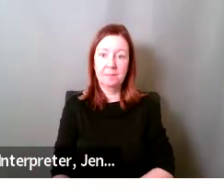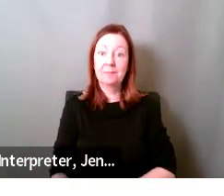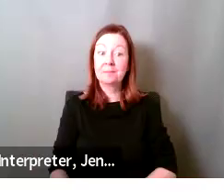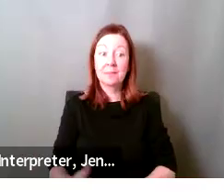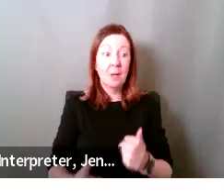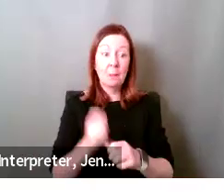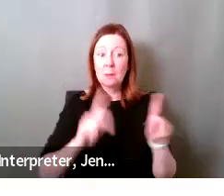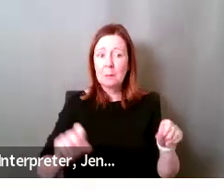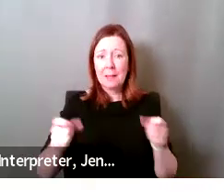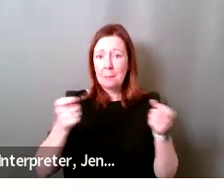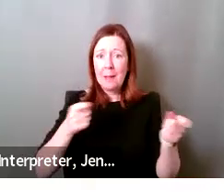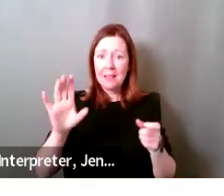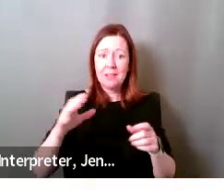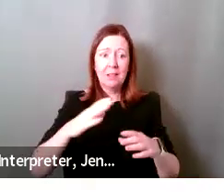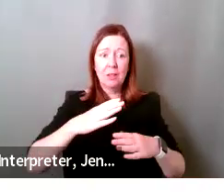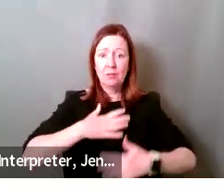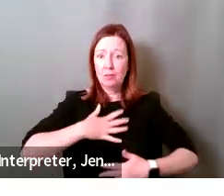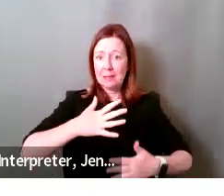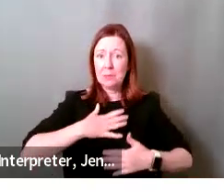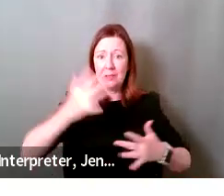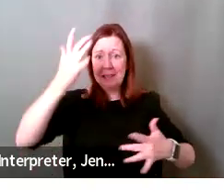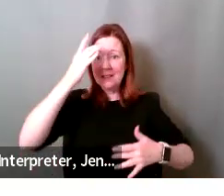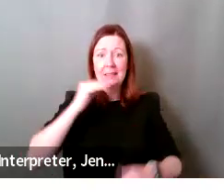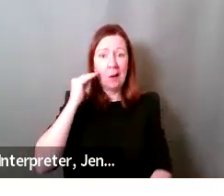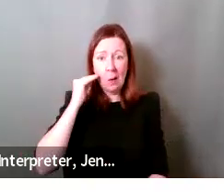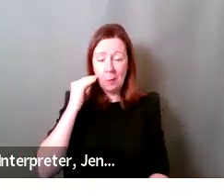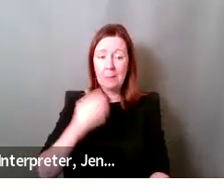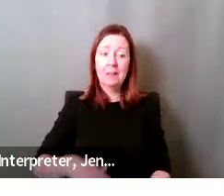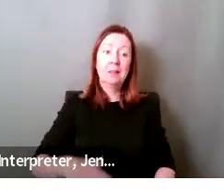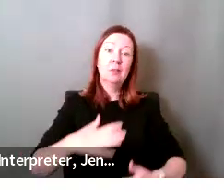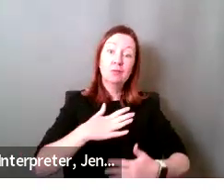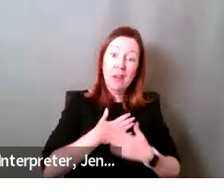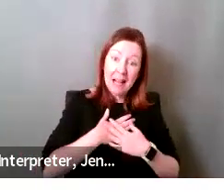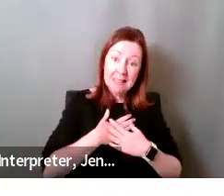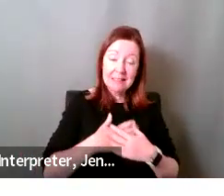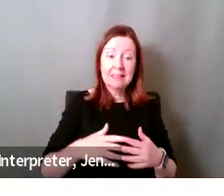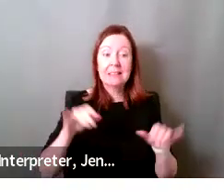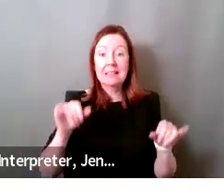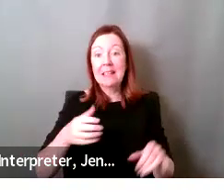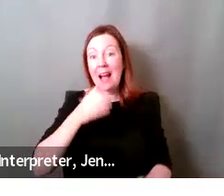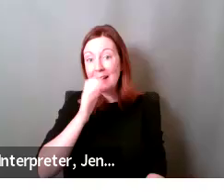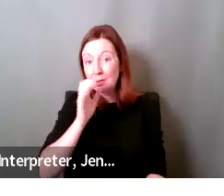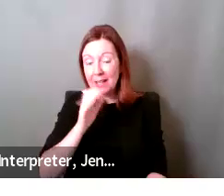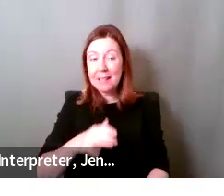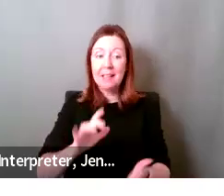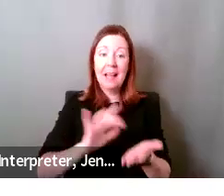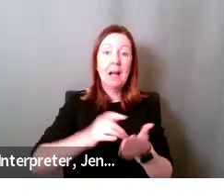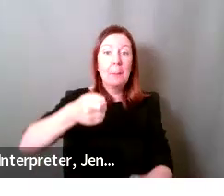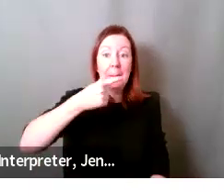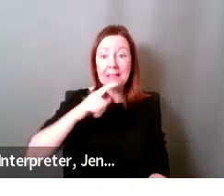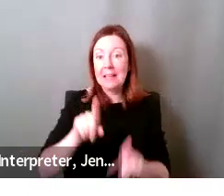So most people can manage their respiratory illnesses at home, again, by resting, staying hydrated, and taking medicine as